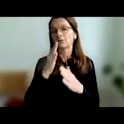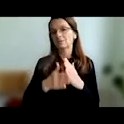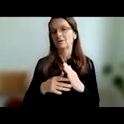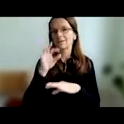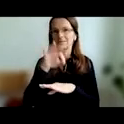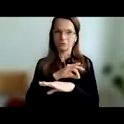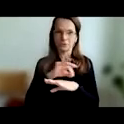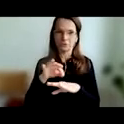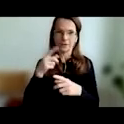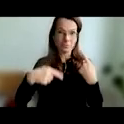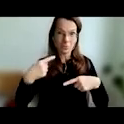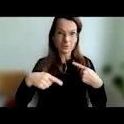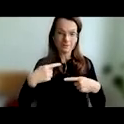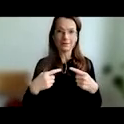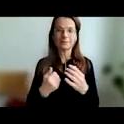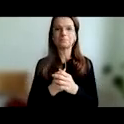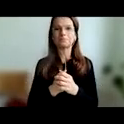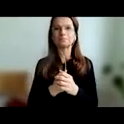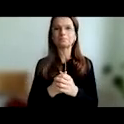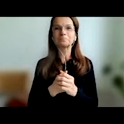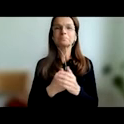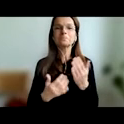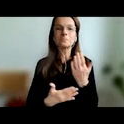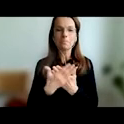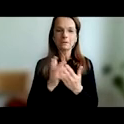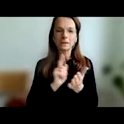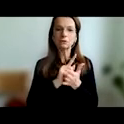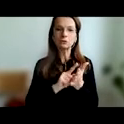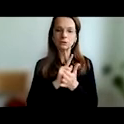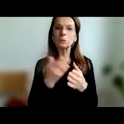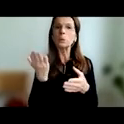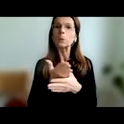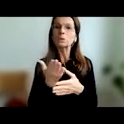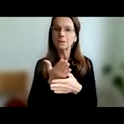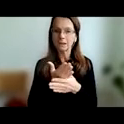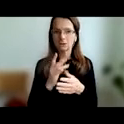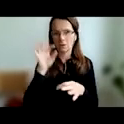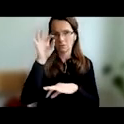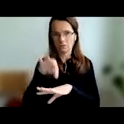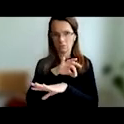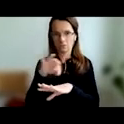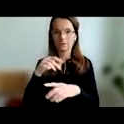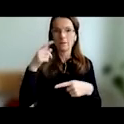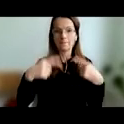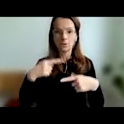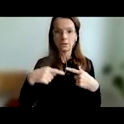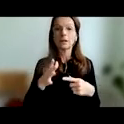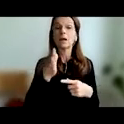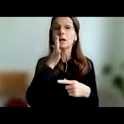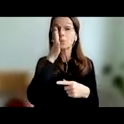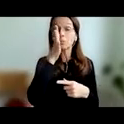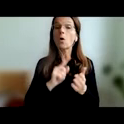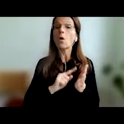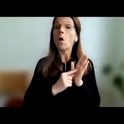competencies and policy makers for timely planning of